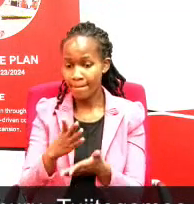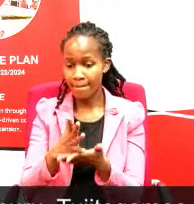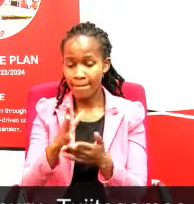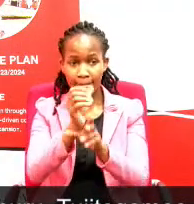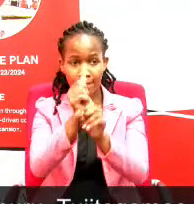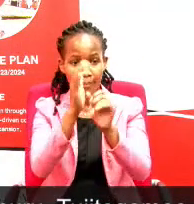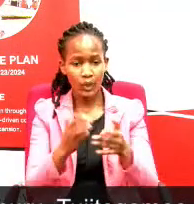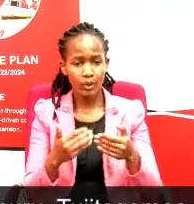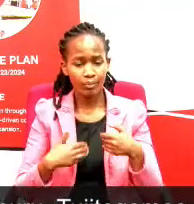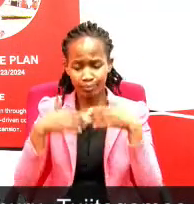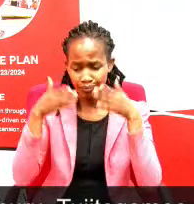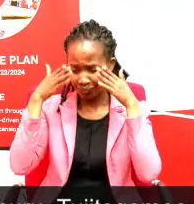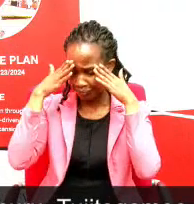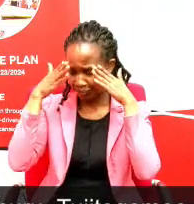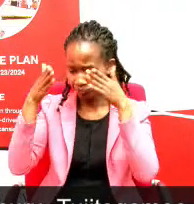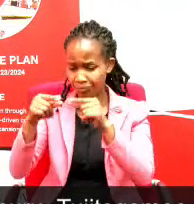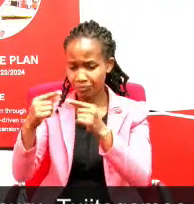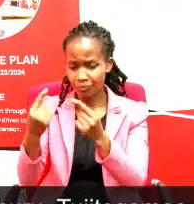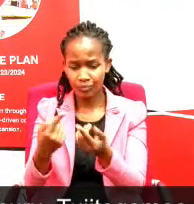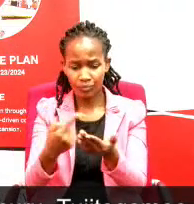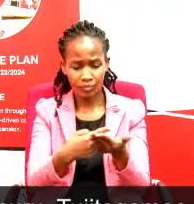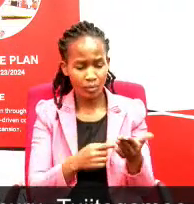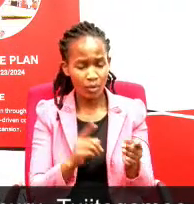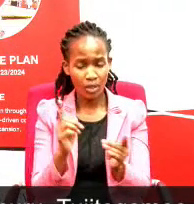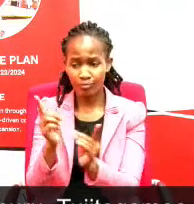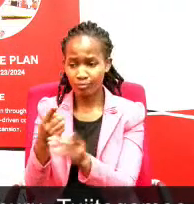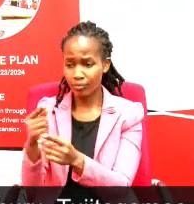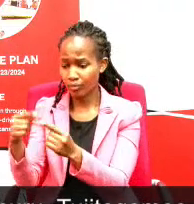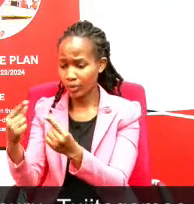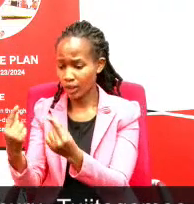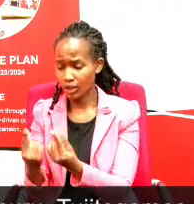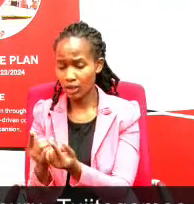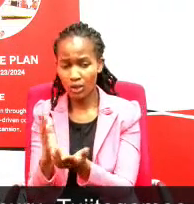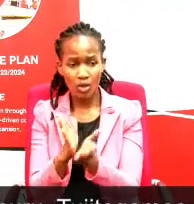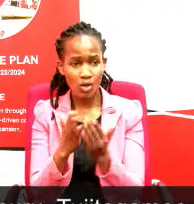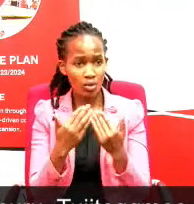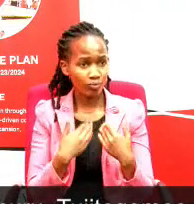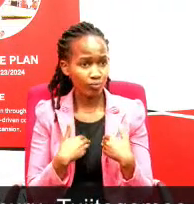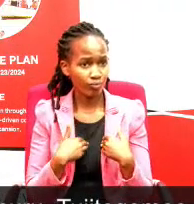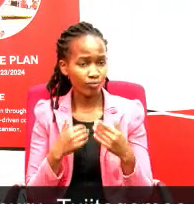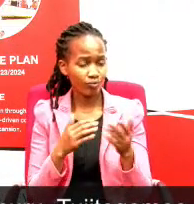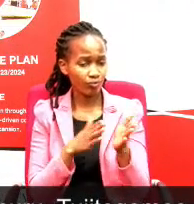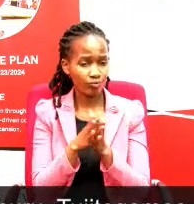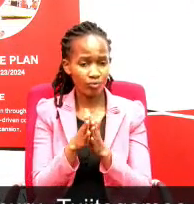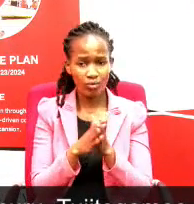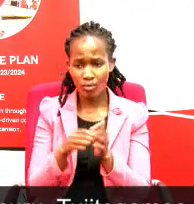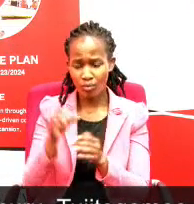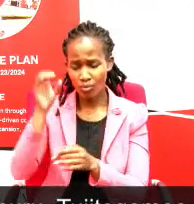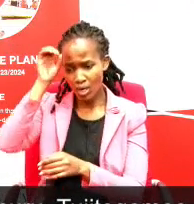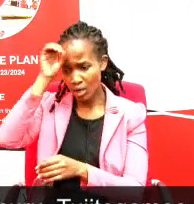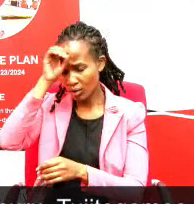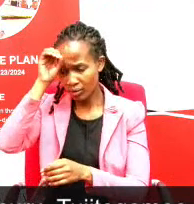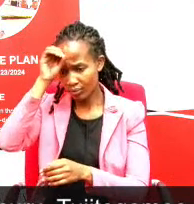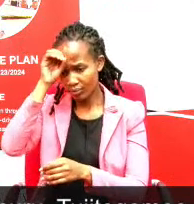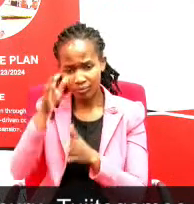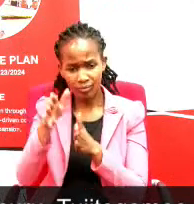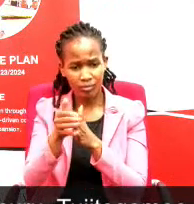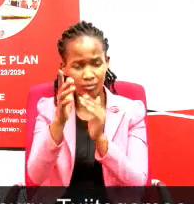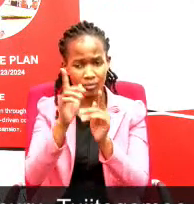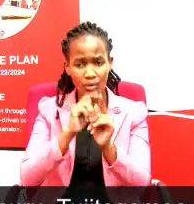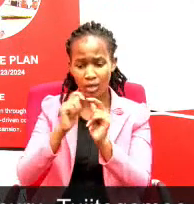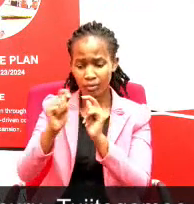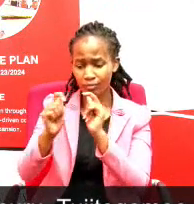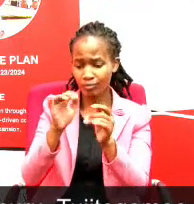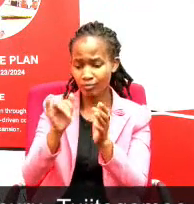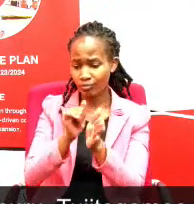had focus group discussions with different groups. We've had influencers and opinion leaders being interviewed for the